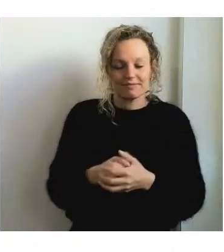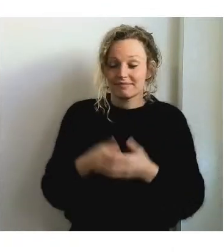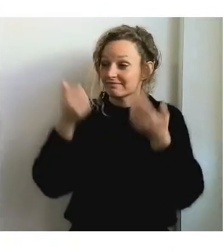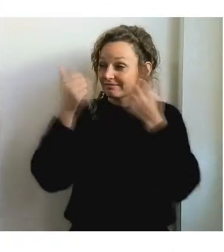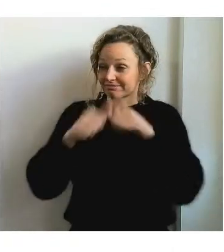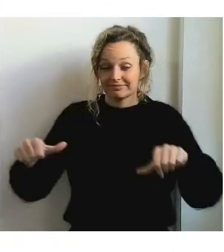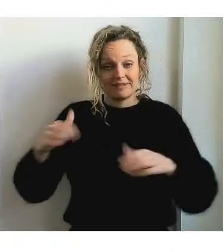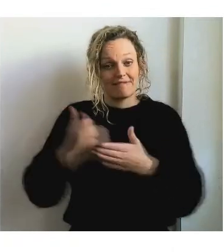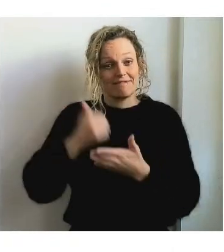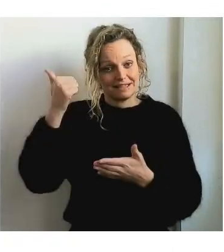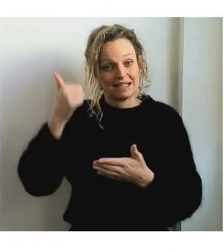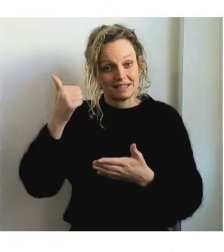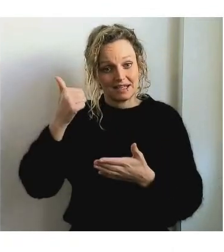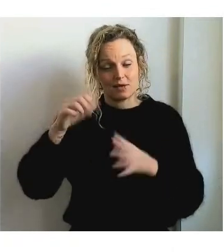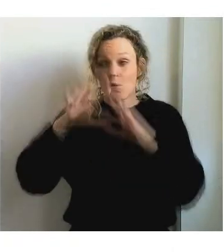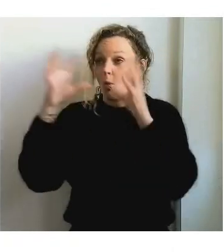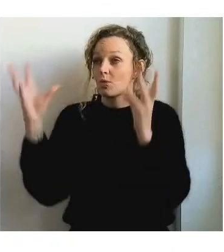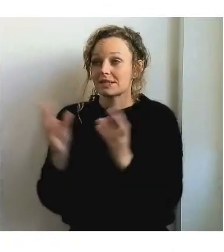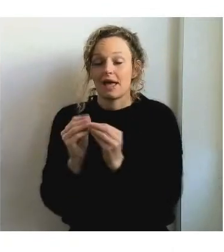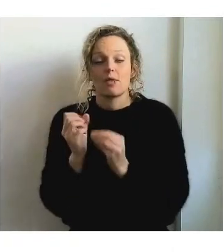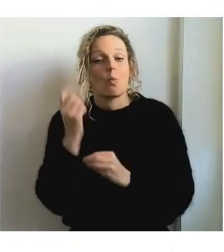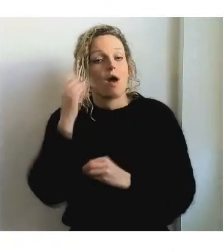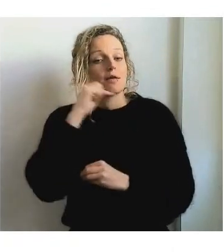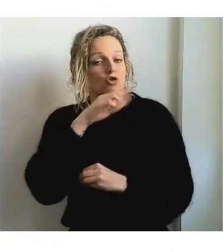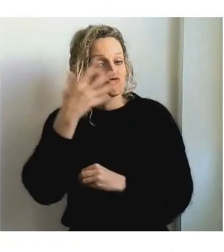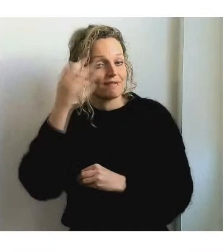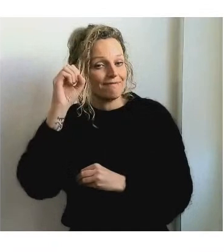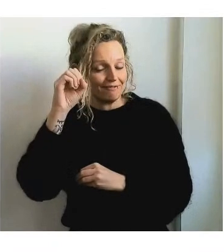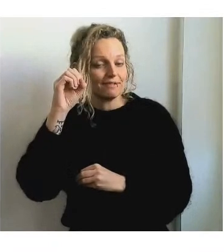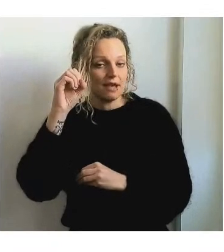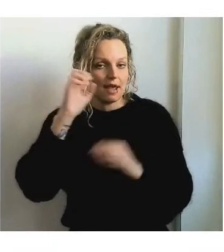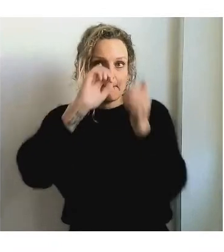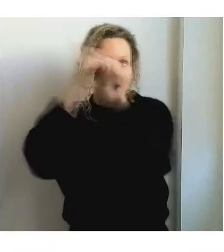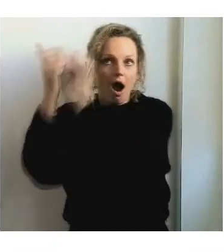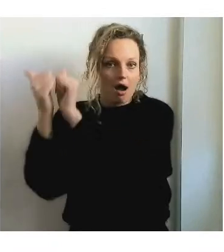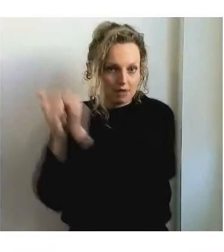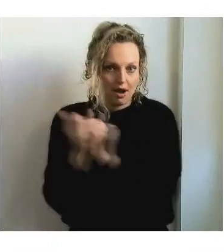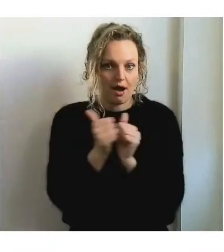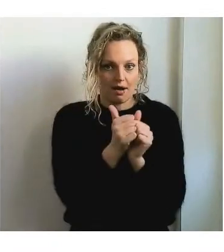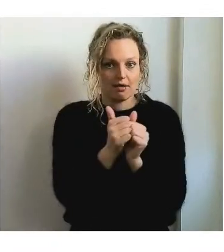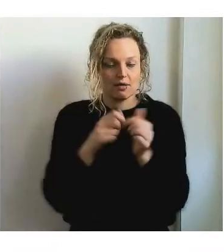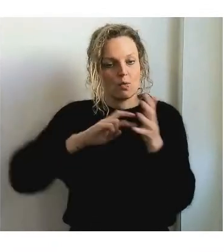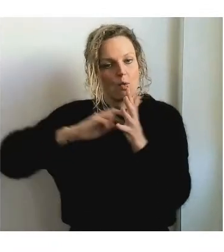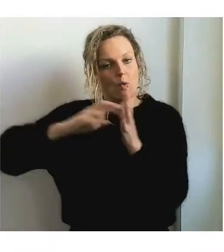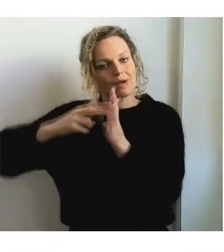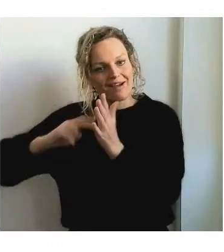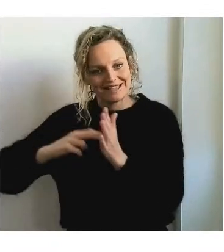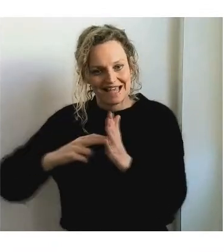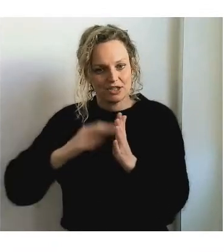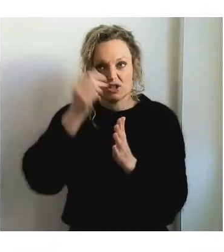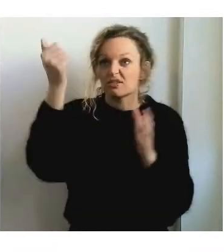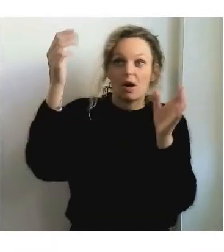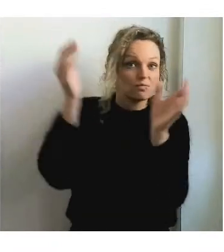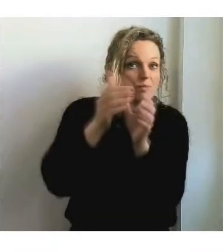150 partner organisations, some really big, some really small, and together we